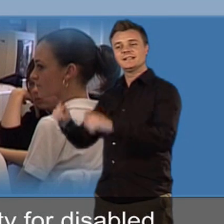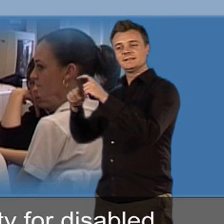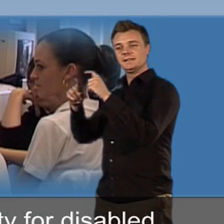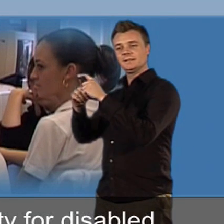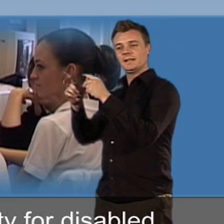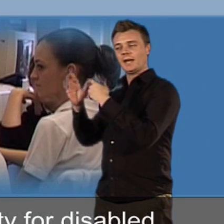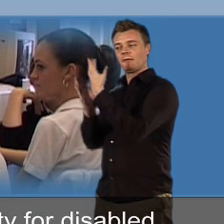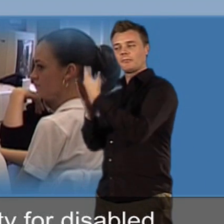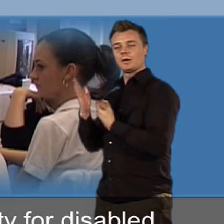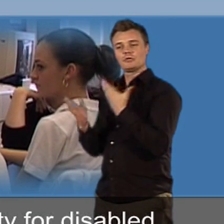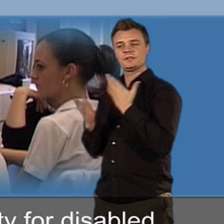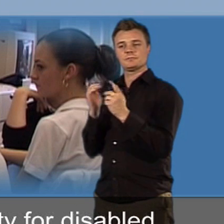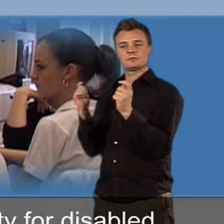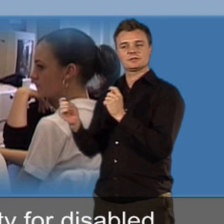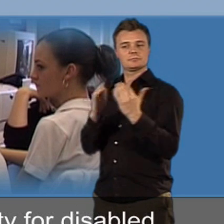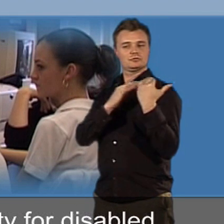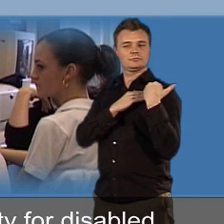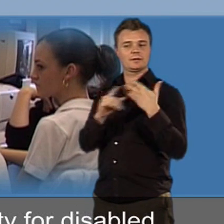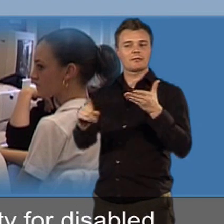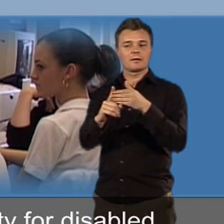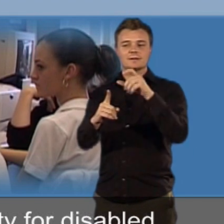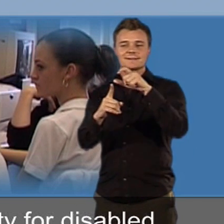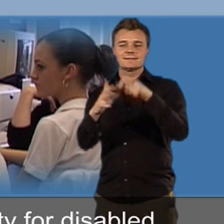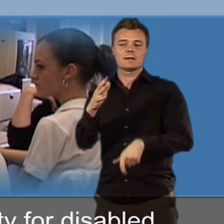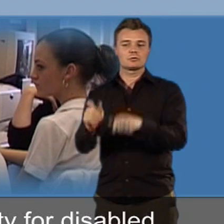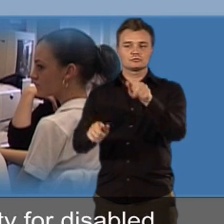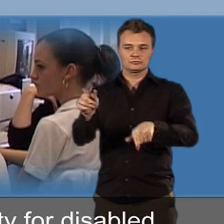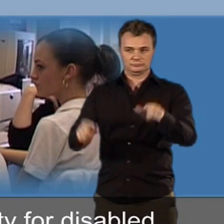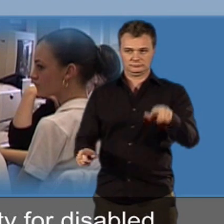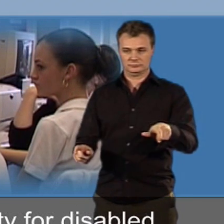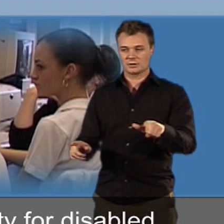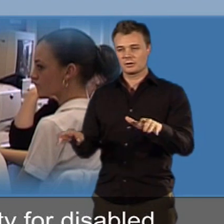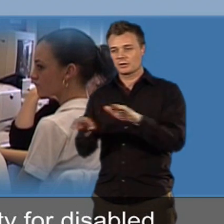The reasonable adjustment duty for disabled pupils applies to all aspects of school life.